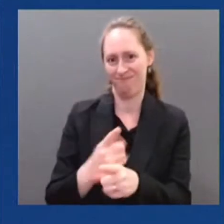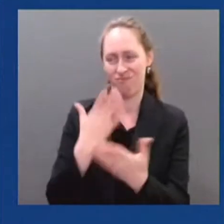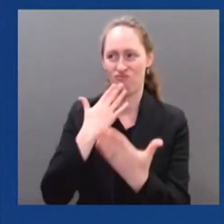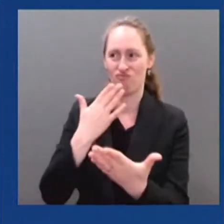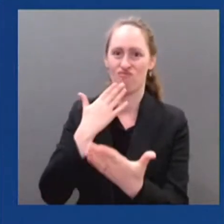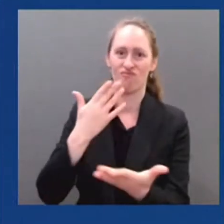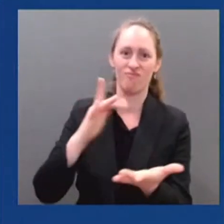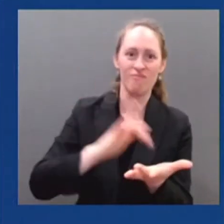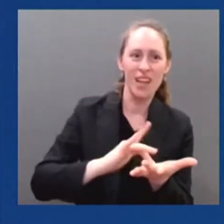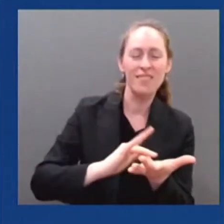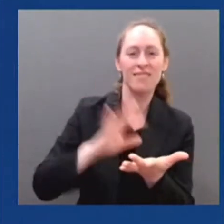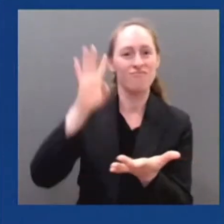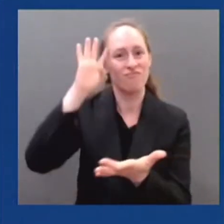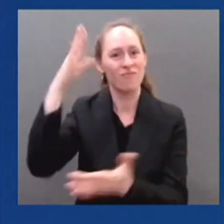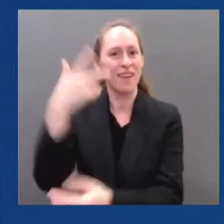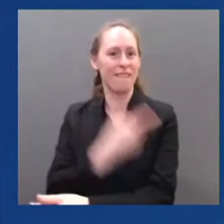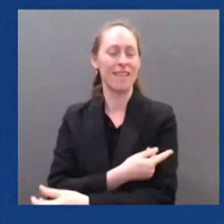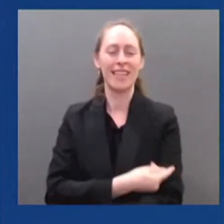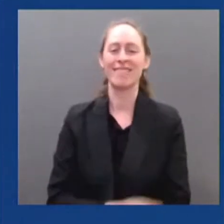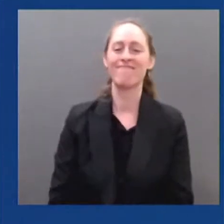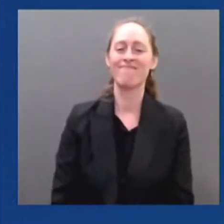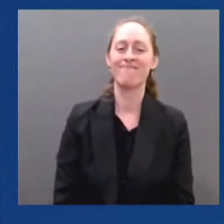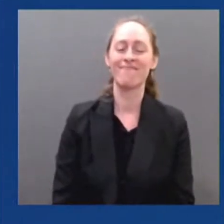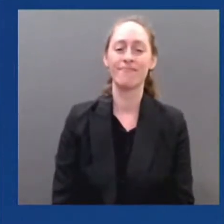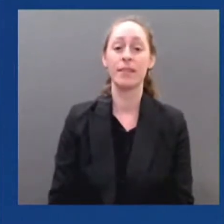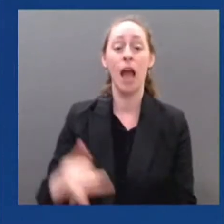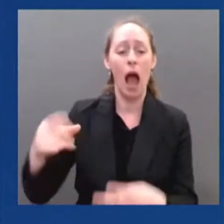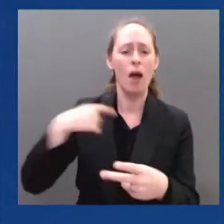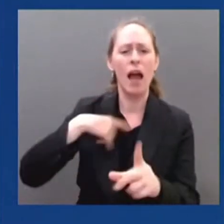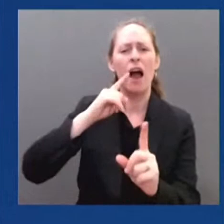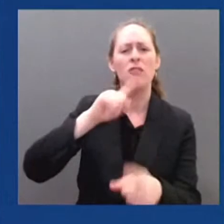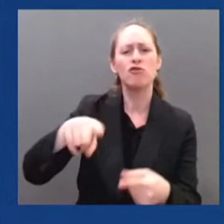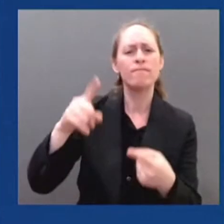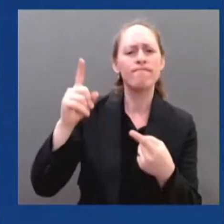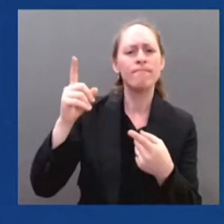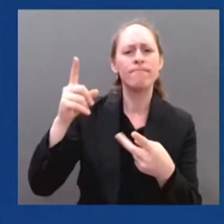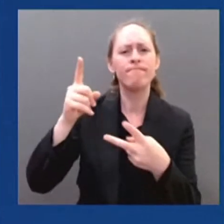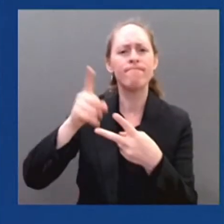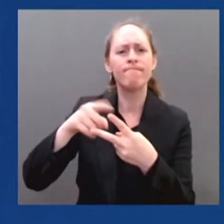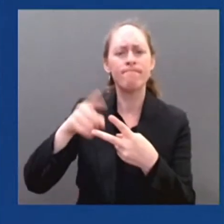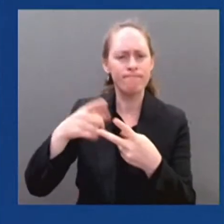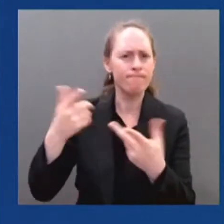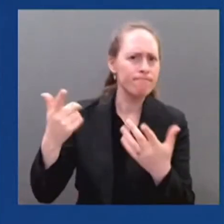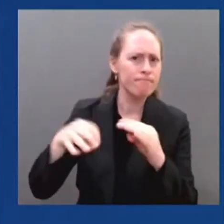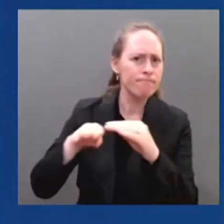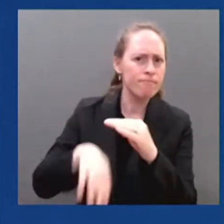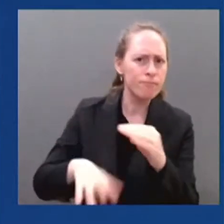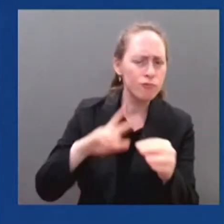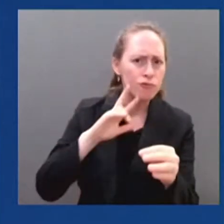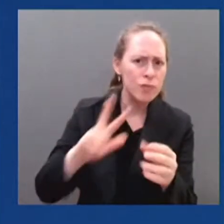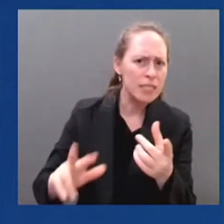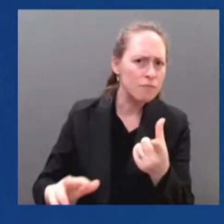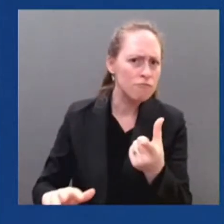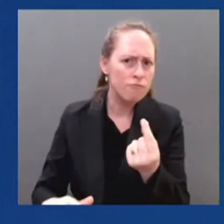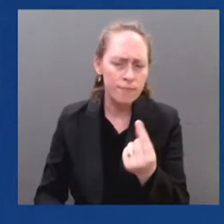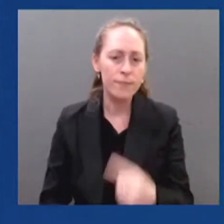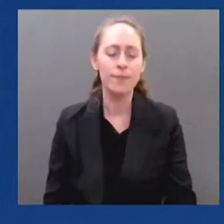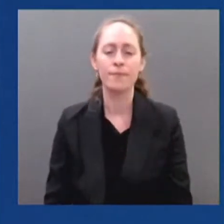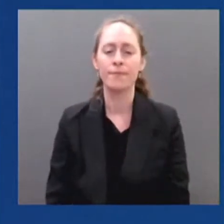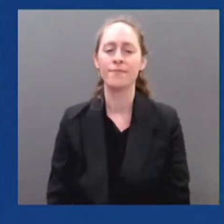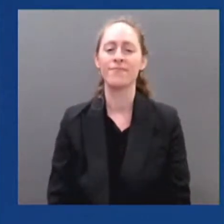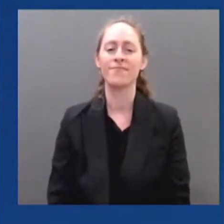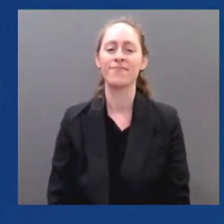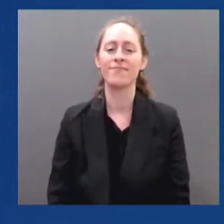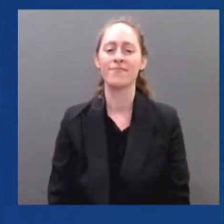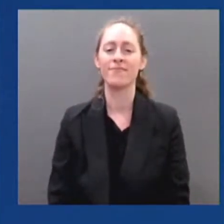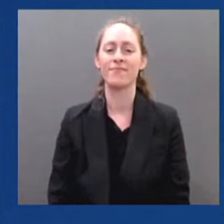vaccinating kids under 3, this is really about the PrEP Act. And Rochelle, I don't know if you know more about the